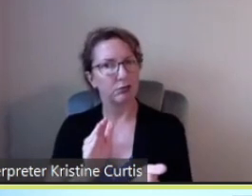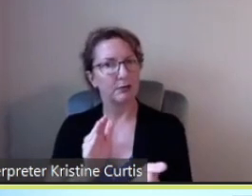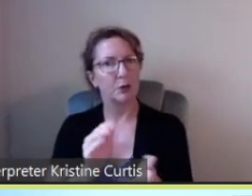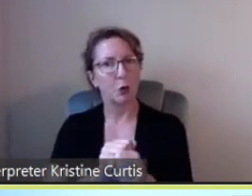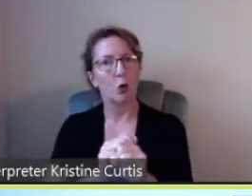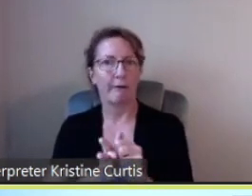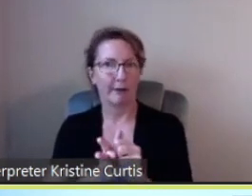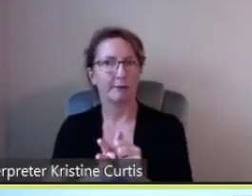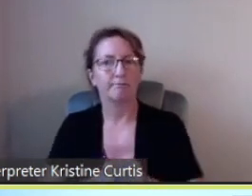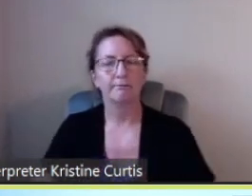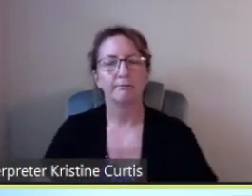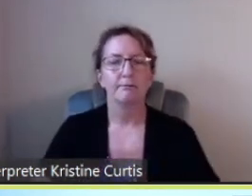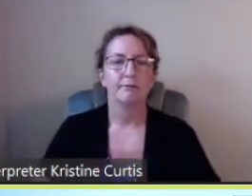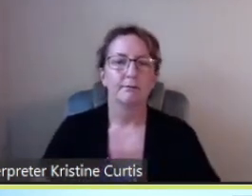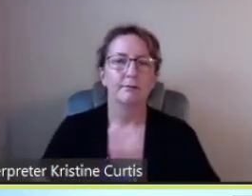please.